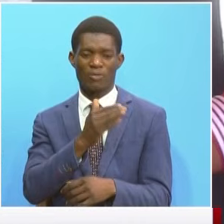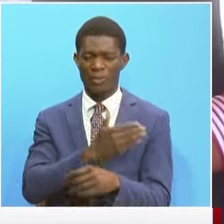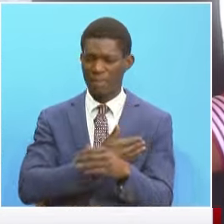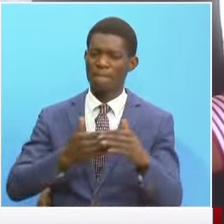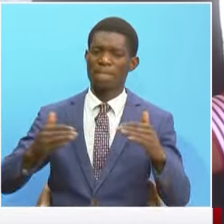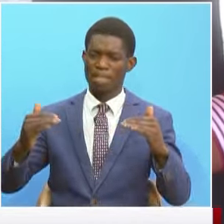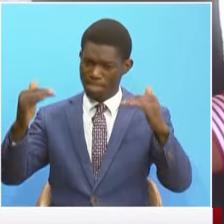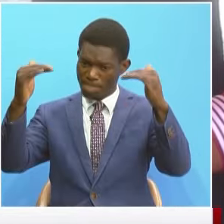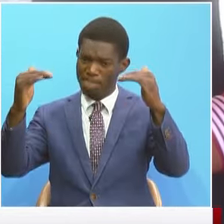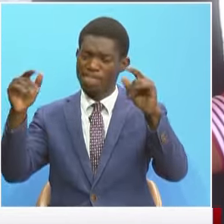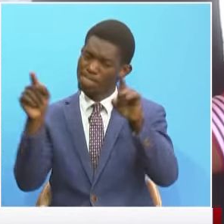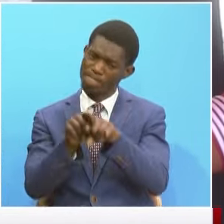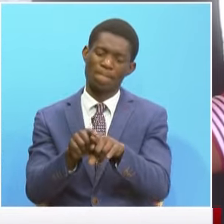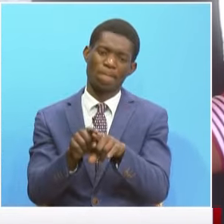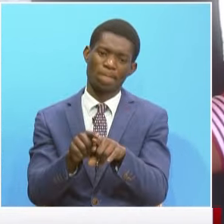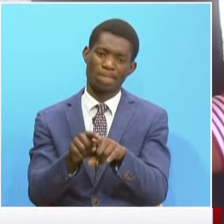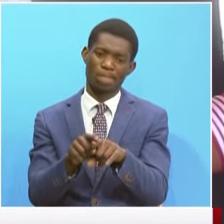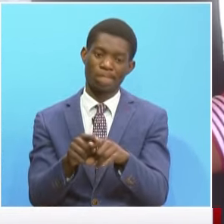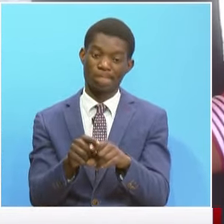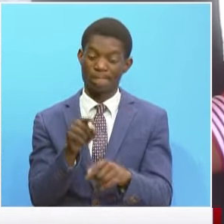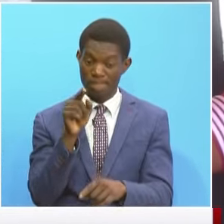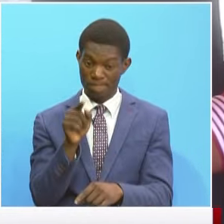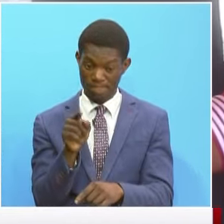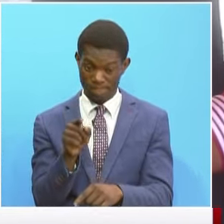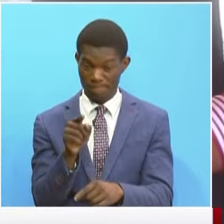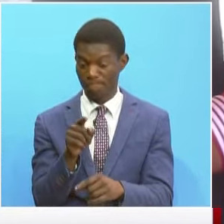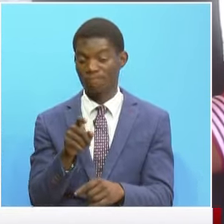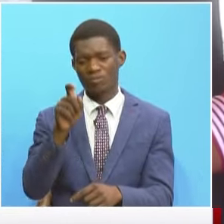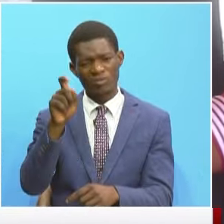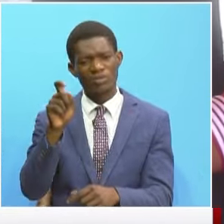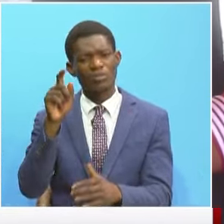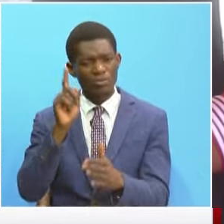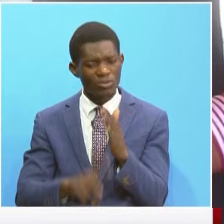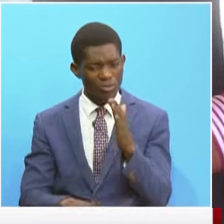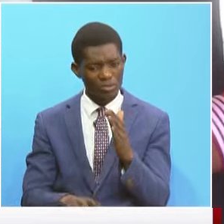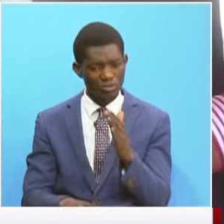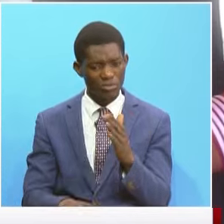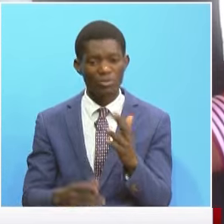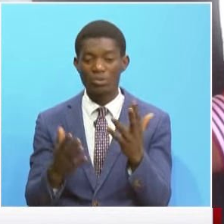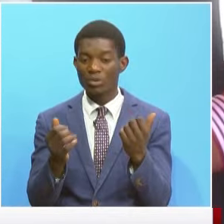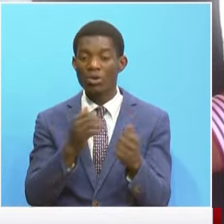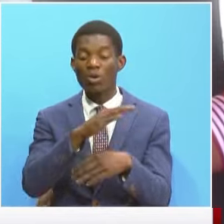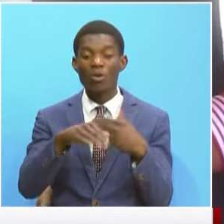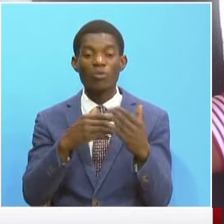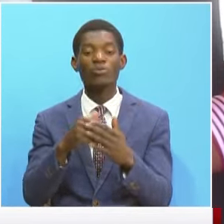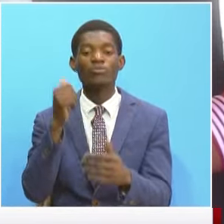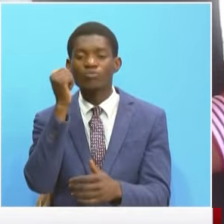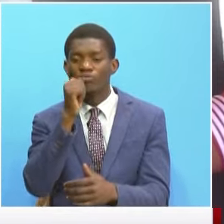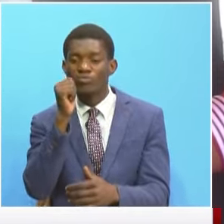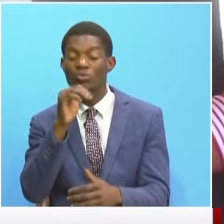leadership responsibilities, an approach that demands that female public workers and